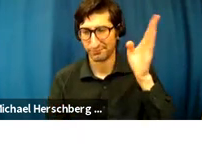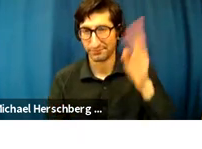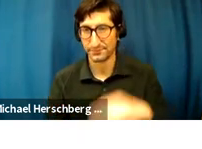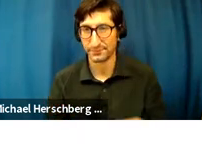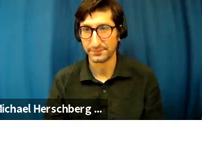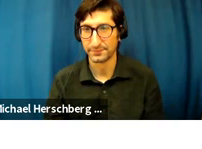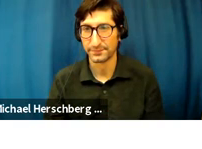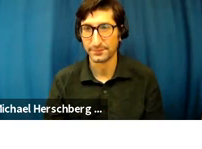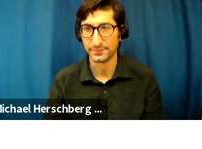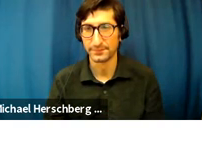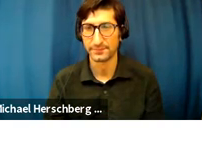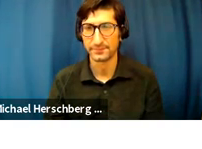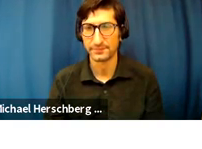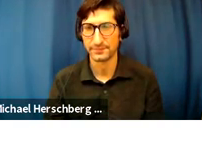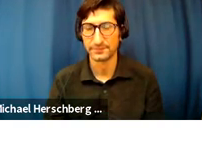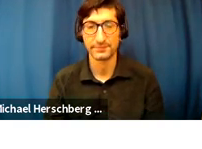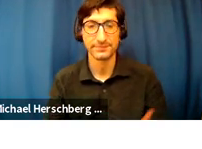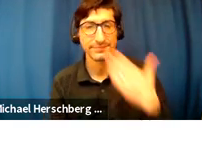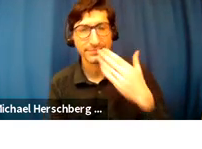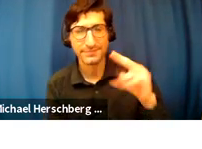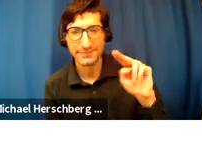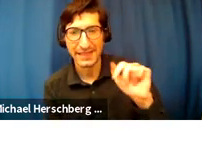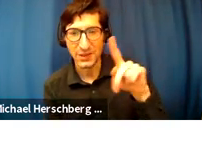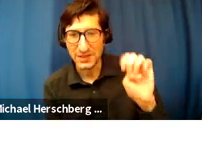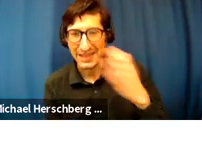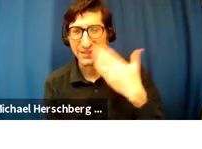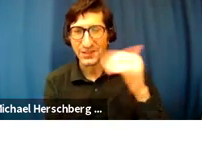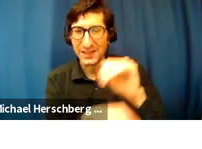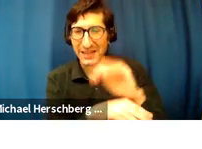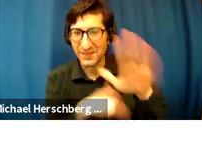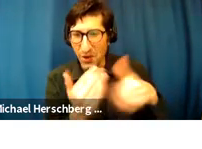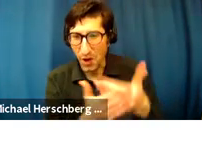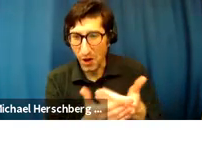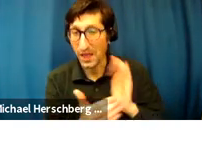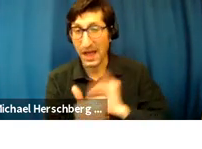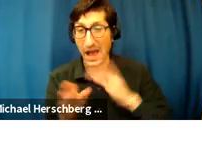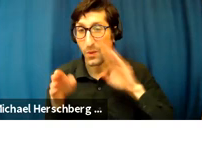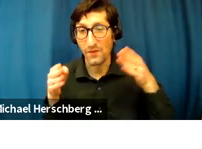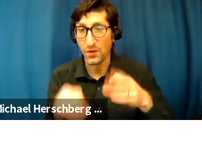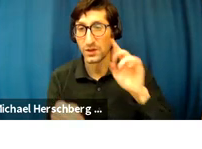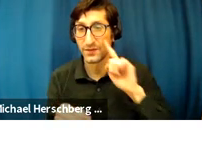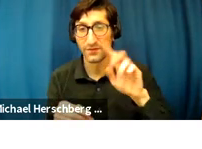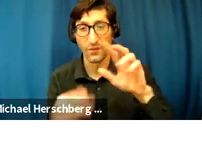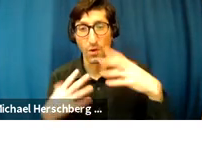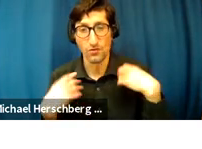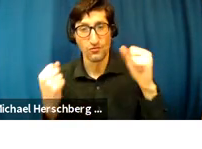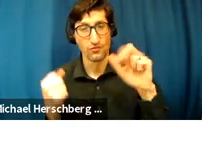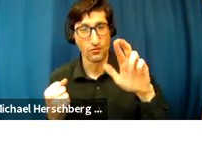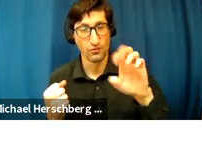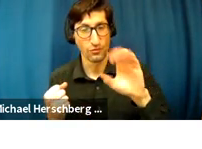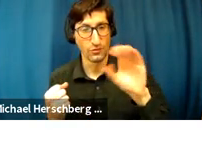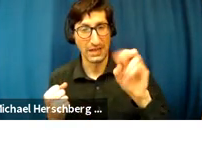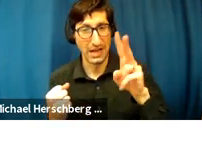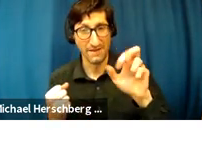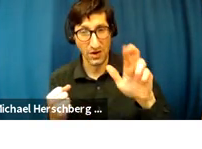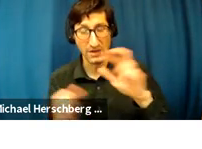Thank you, Nate, and good evening, everybody. So our focus for recover is to really ensure that school communities have